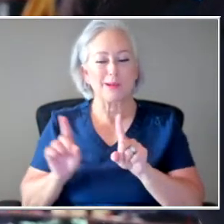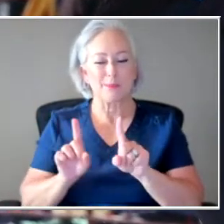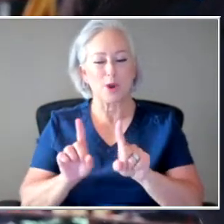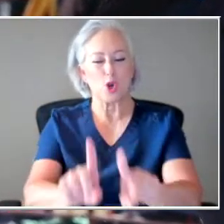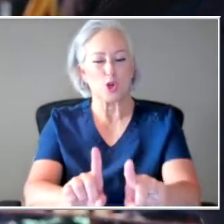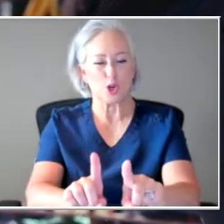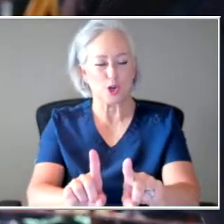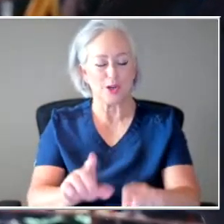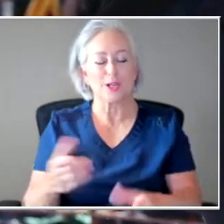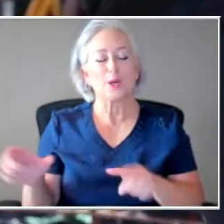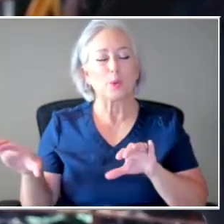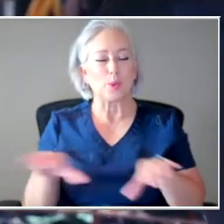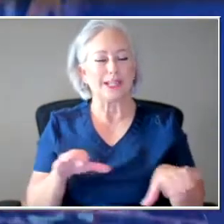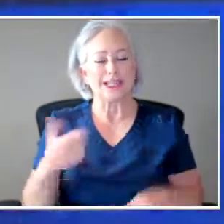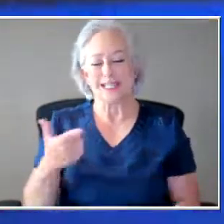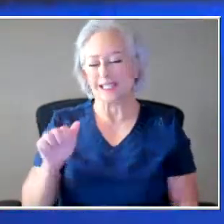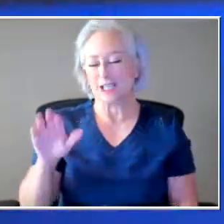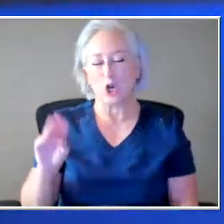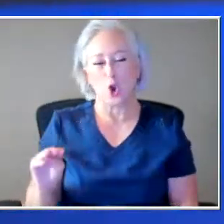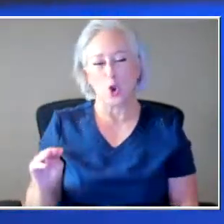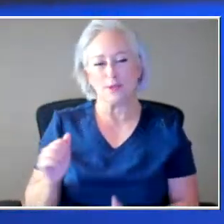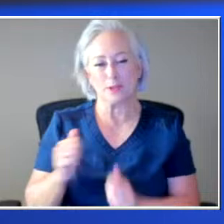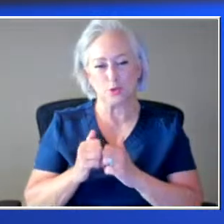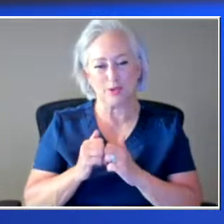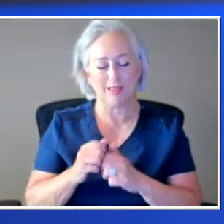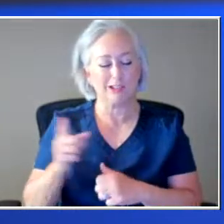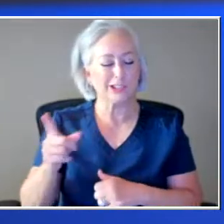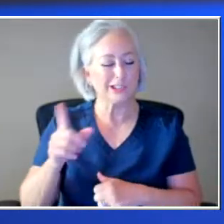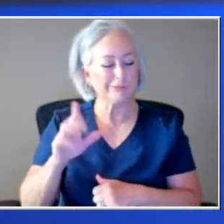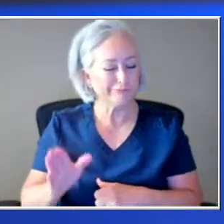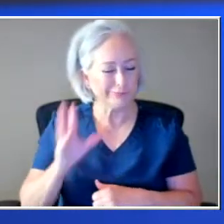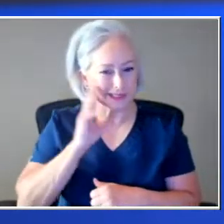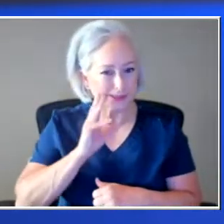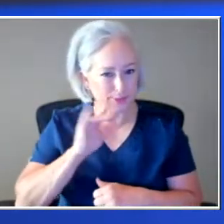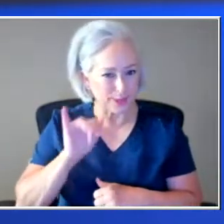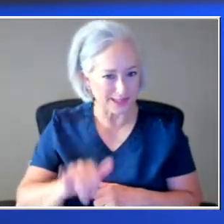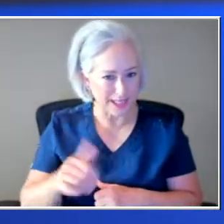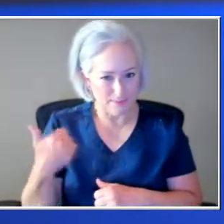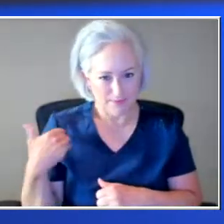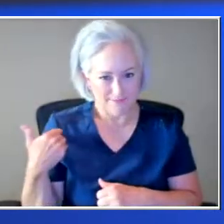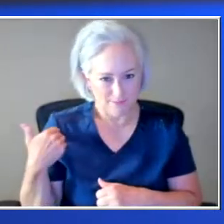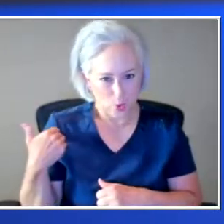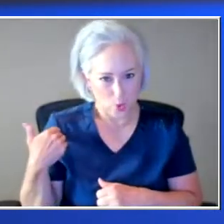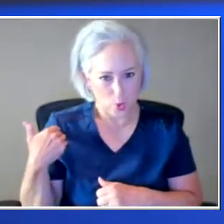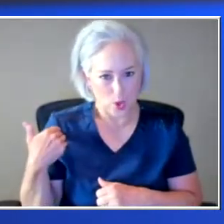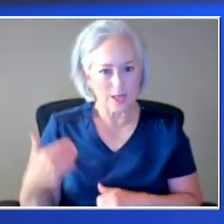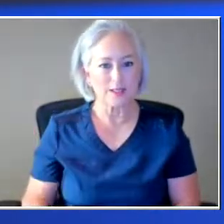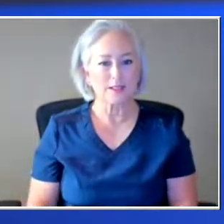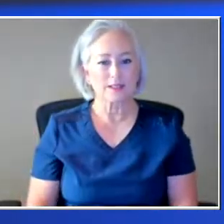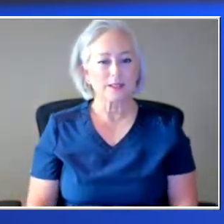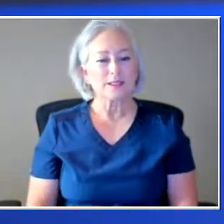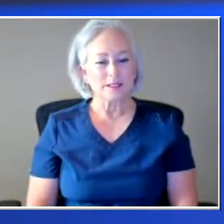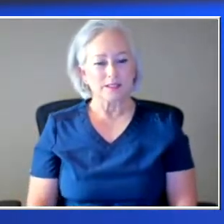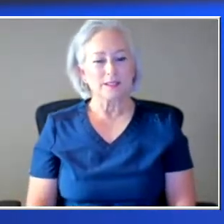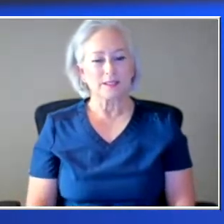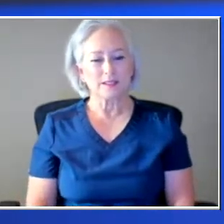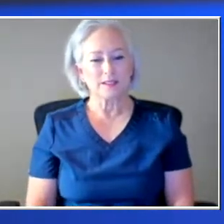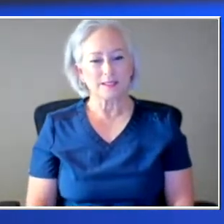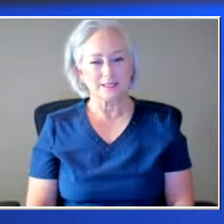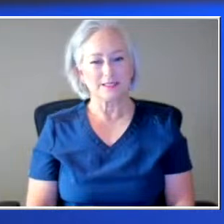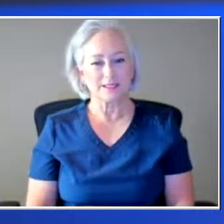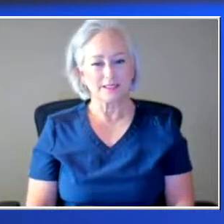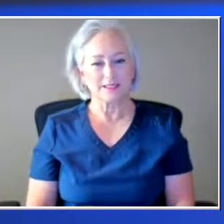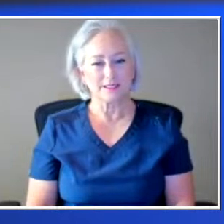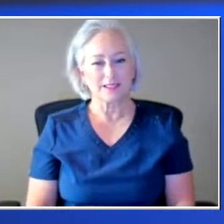had never run a half marathon. So, yeah, it's